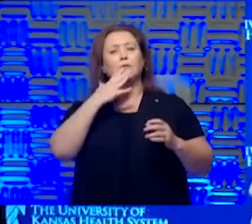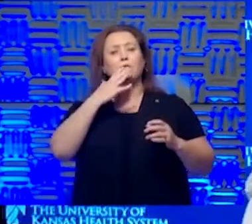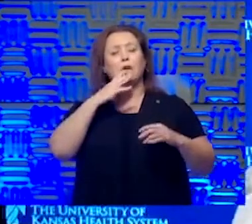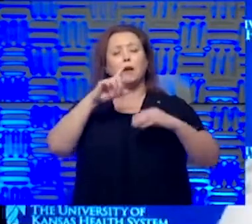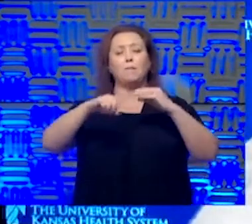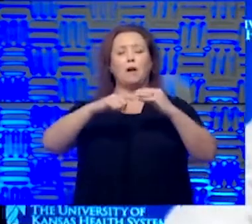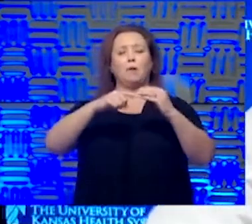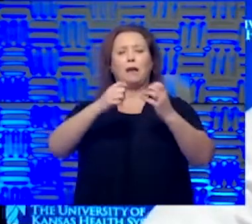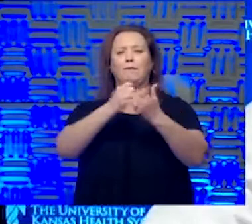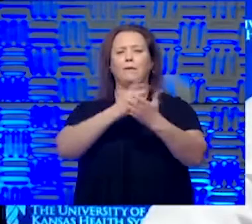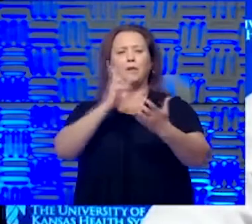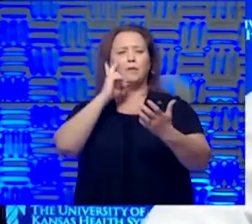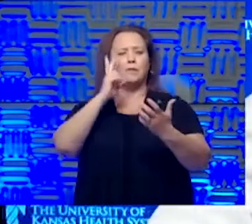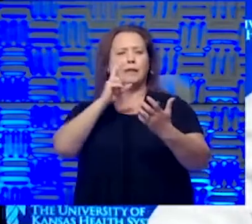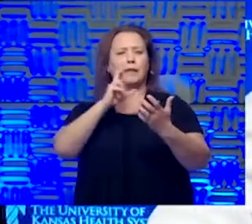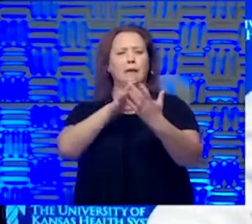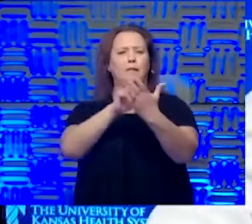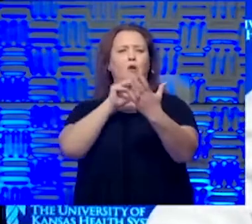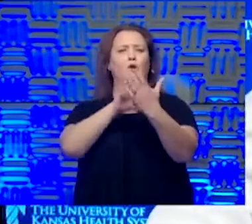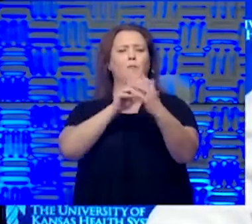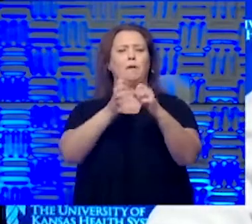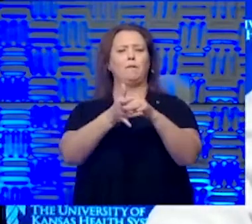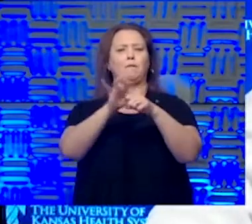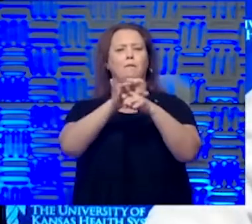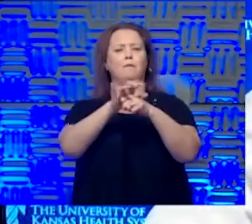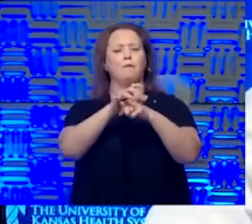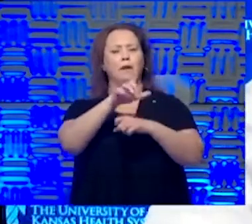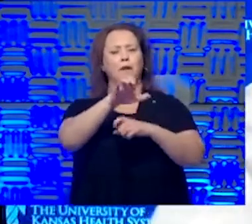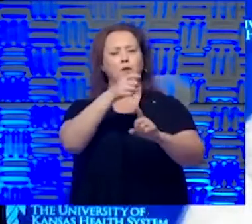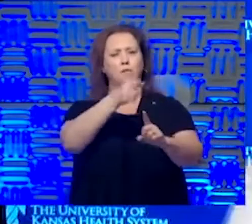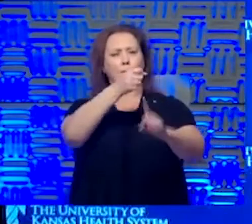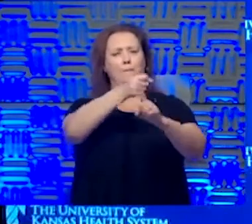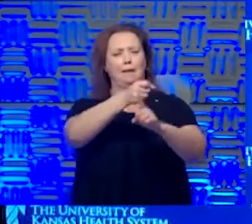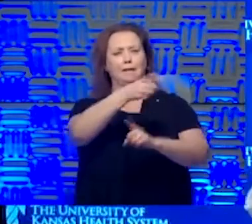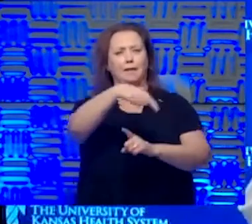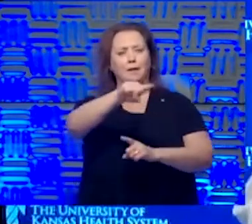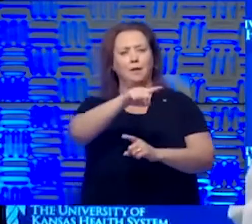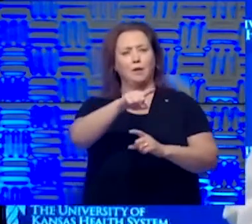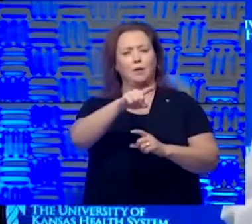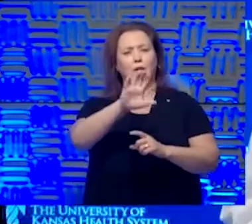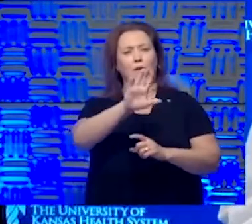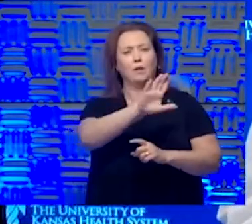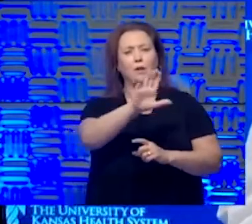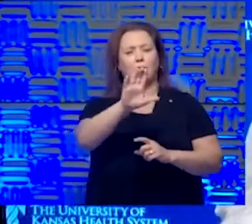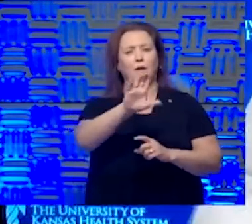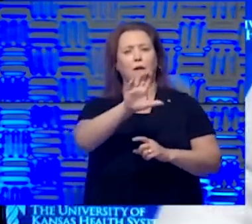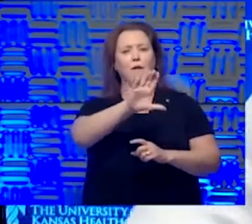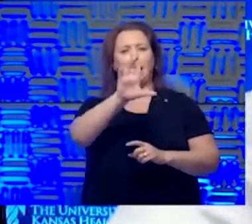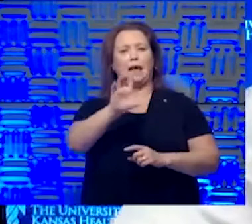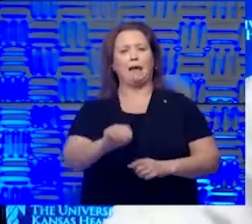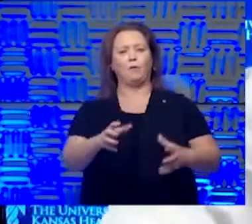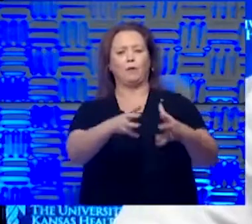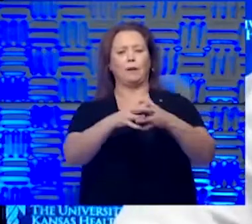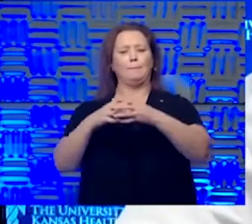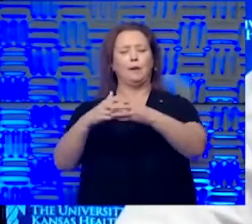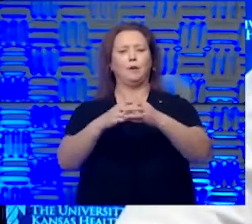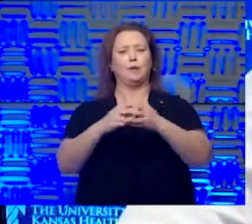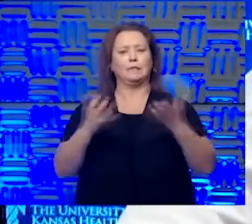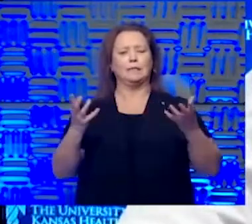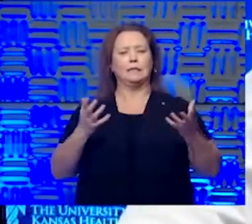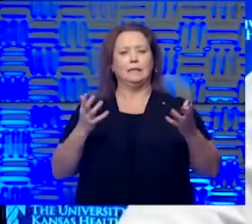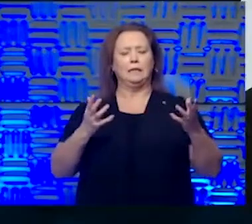and learned around COVID illness and your impact from your standpoint on African Americans here in